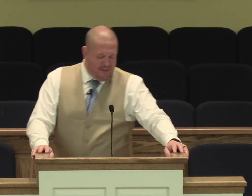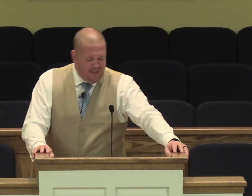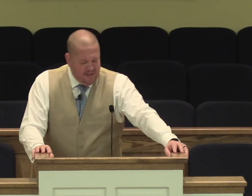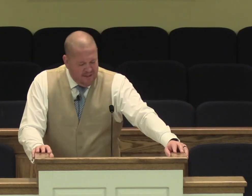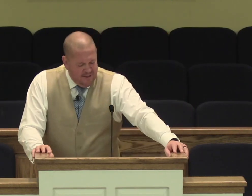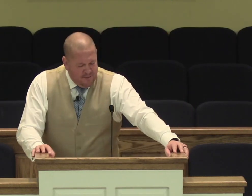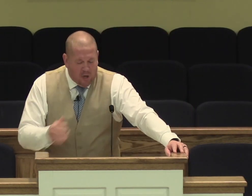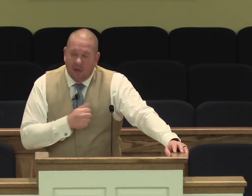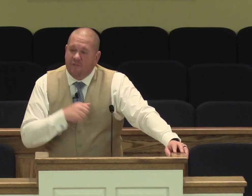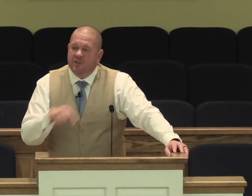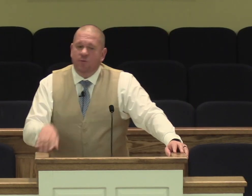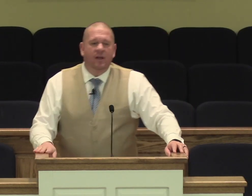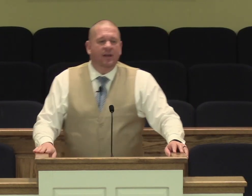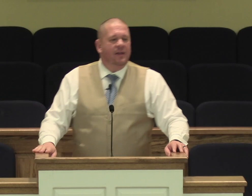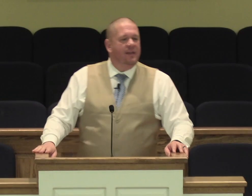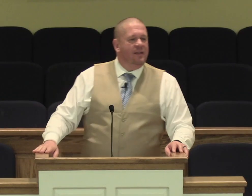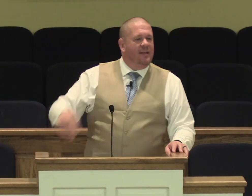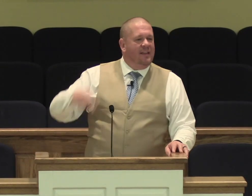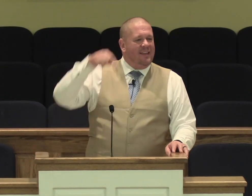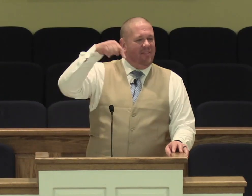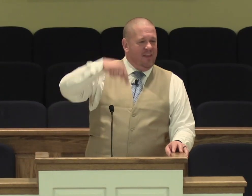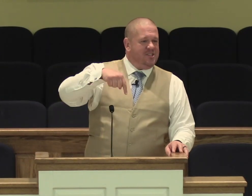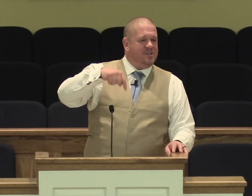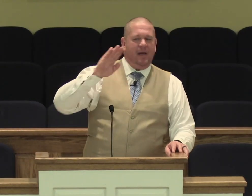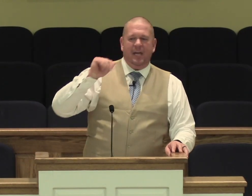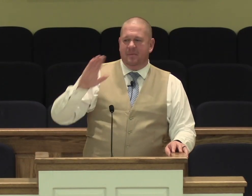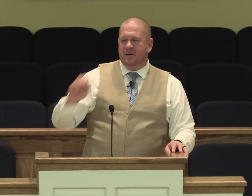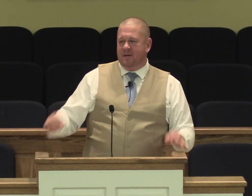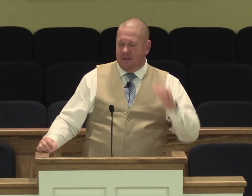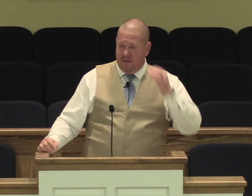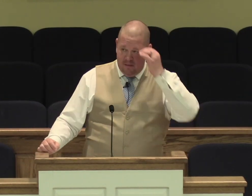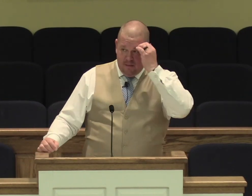one. Boy, I love this one.